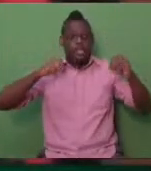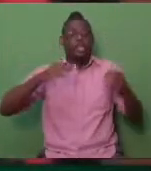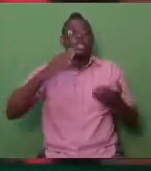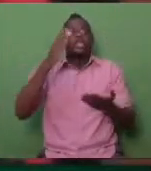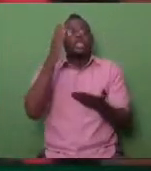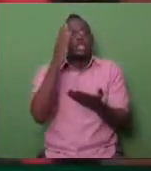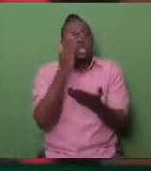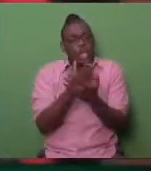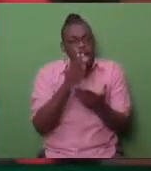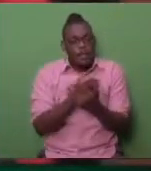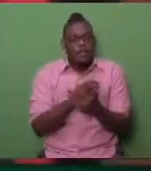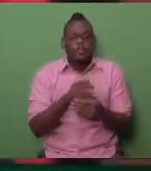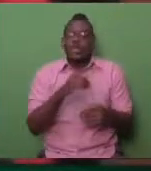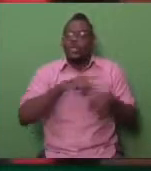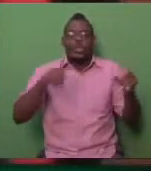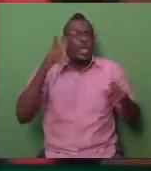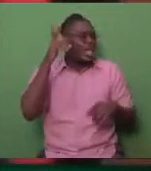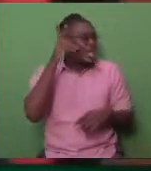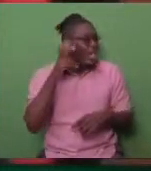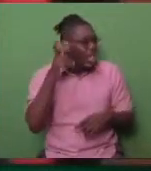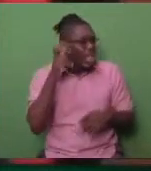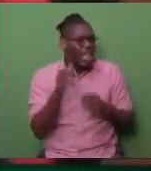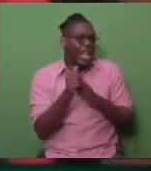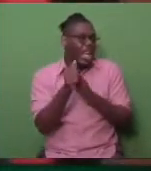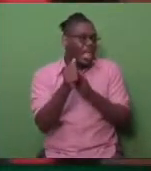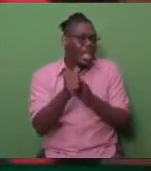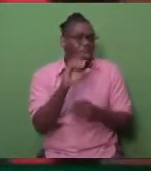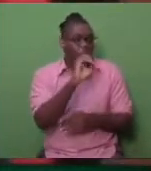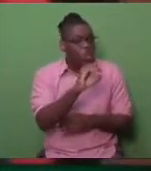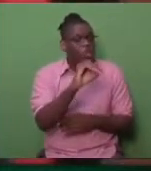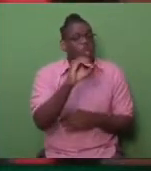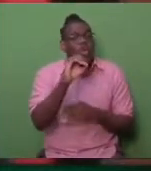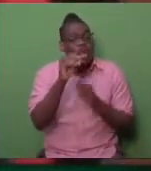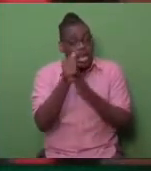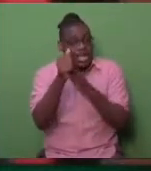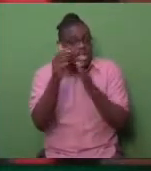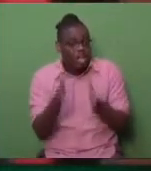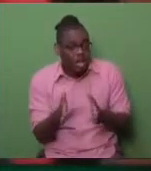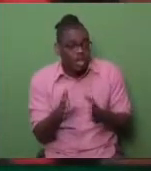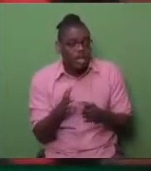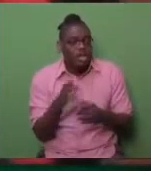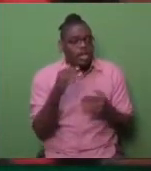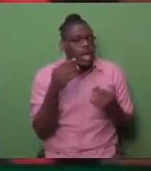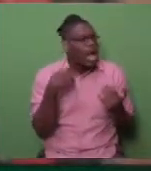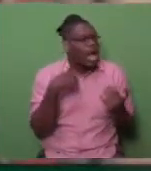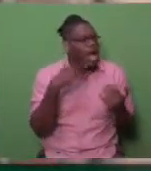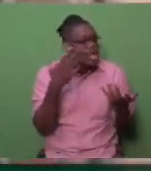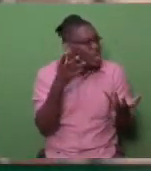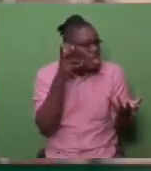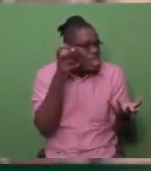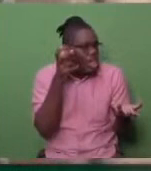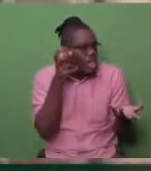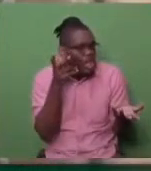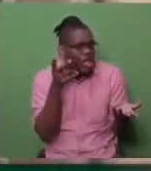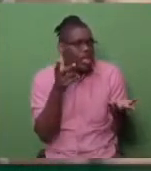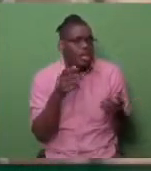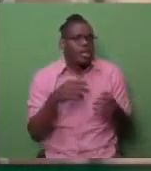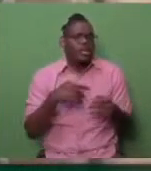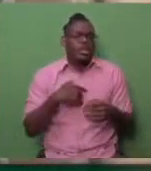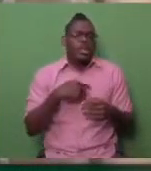Member for Superior, please. Thank you, Madam. I say,